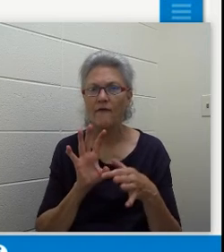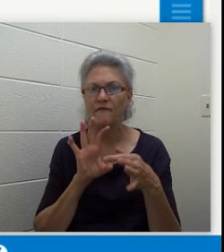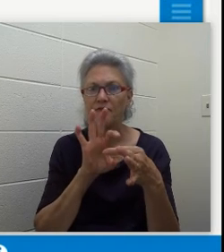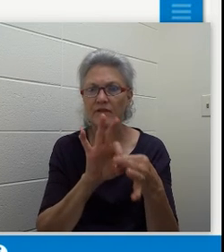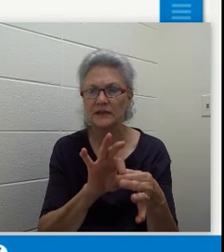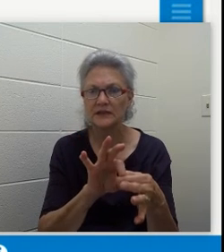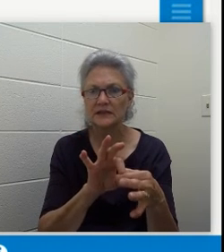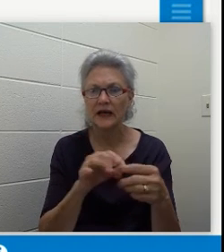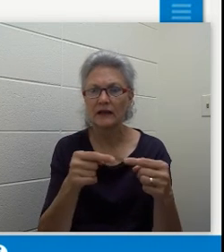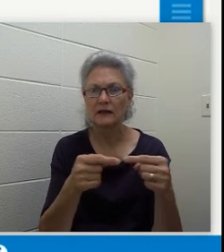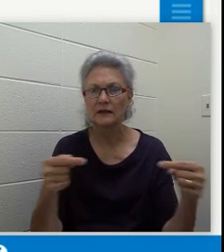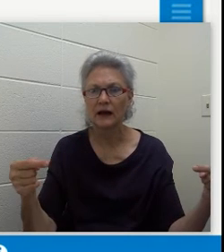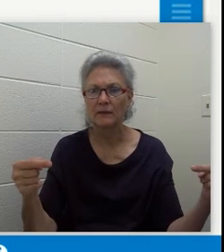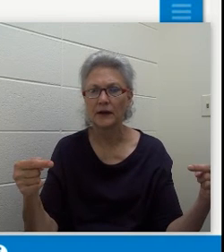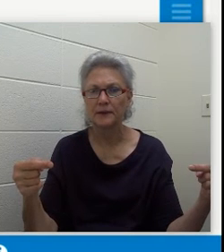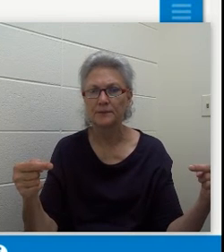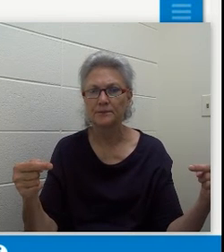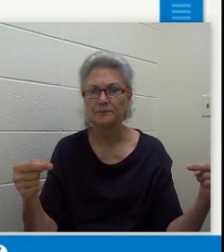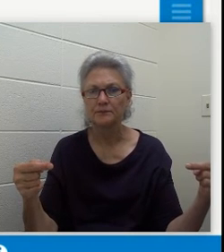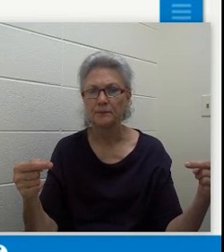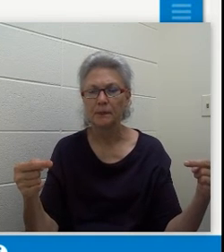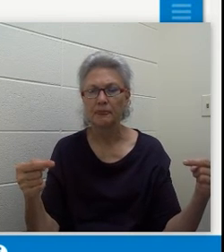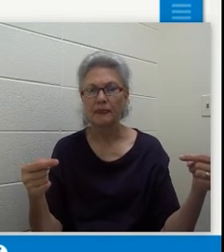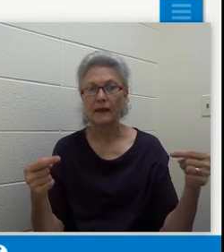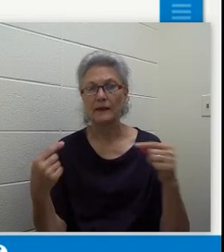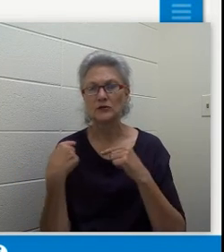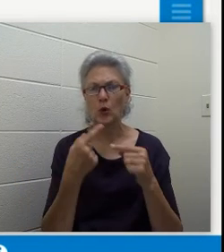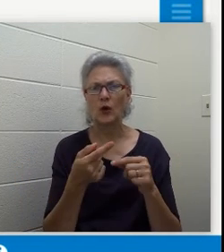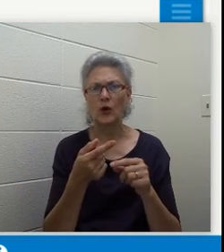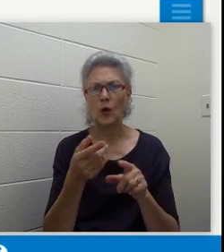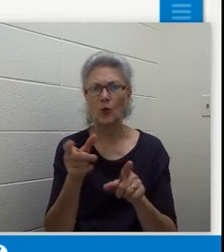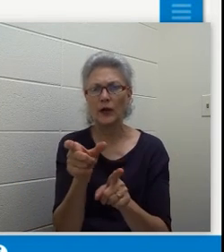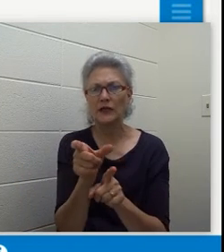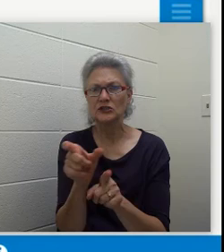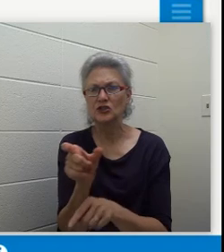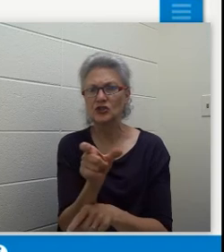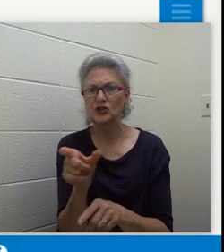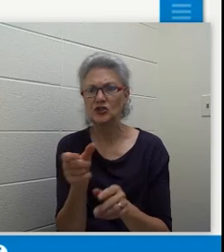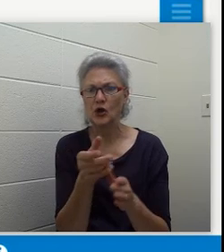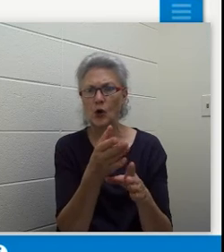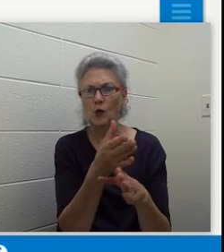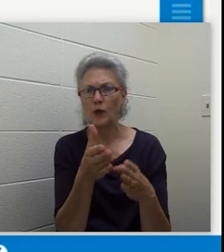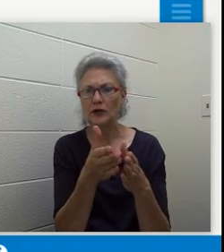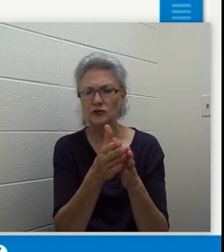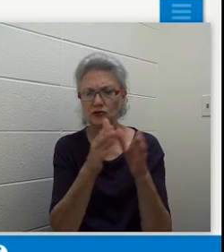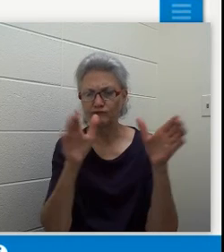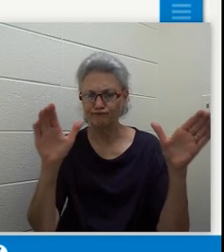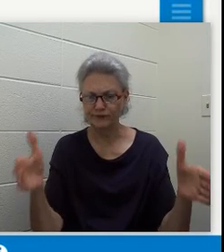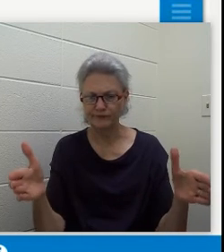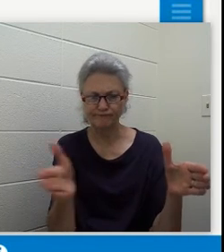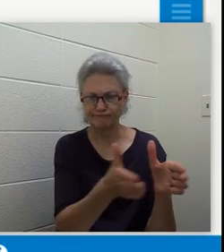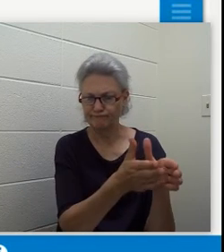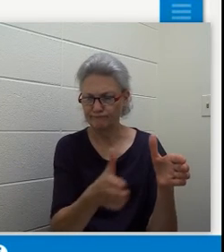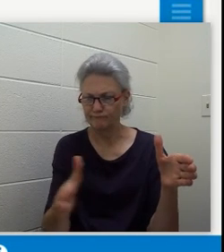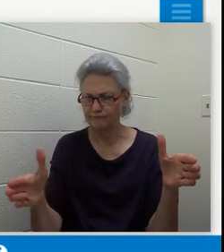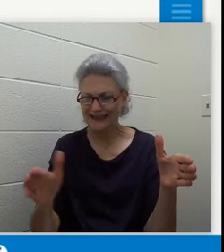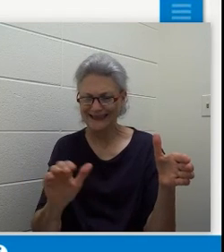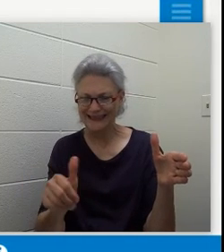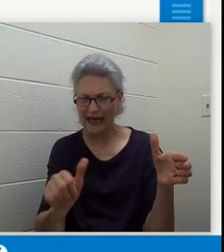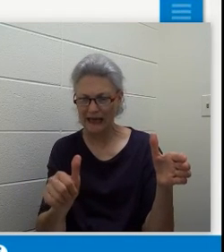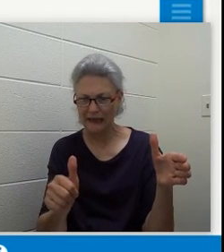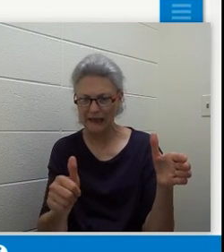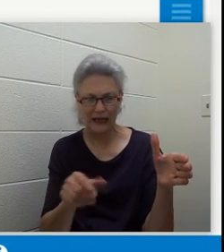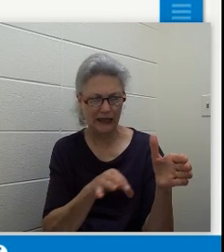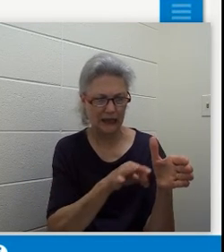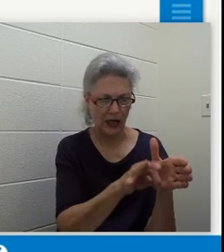784 stands. So since this is only a range of 10 numbers, I can just count from 780 all the